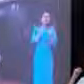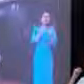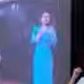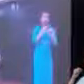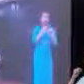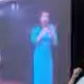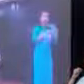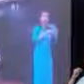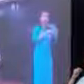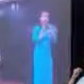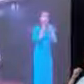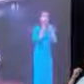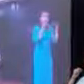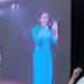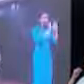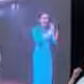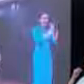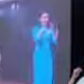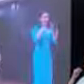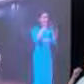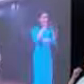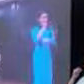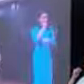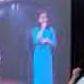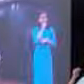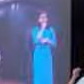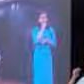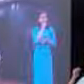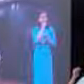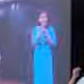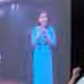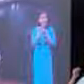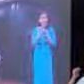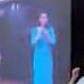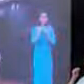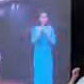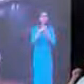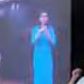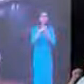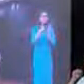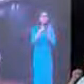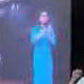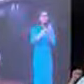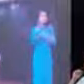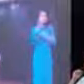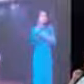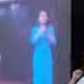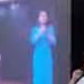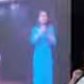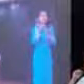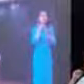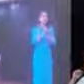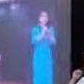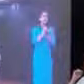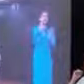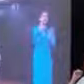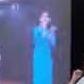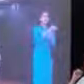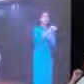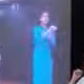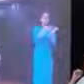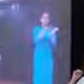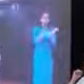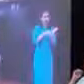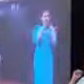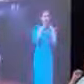order and let's also amend 370 to remove the concept of a Maharaja and have an elected head of the state. And he goes ahead with